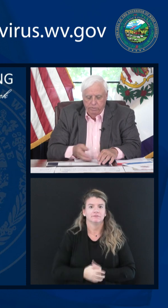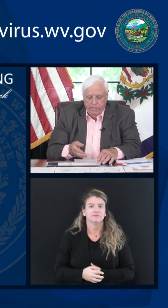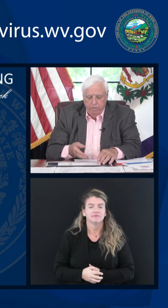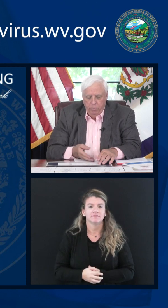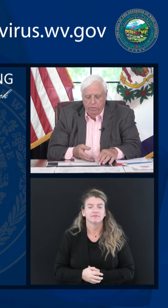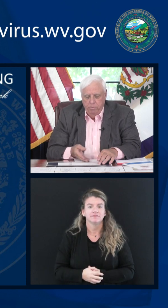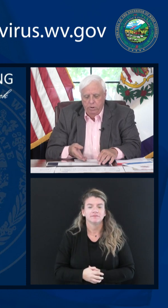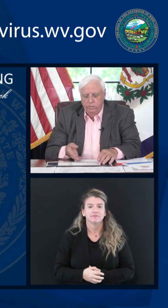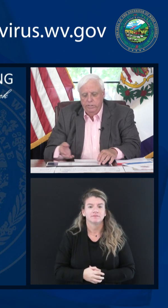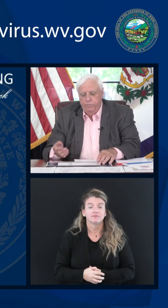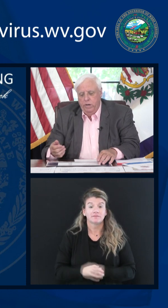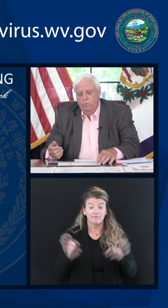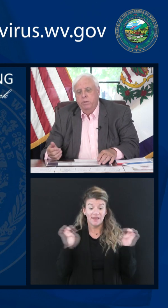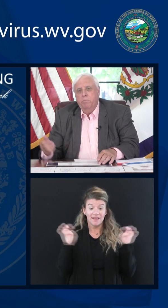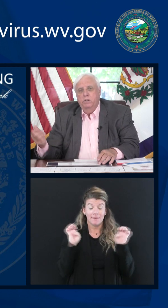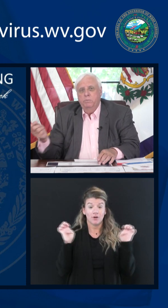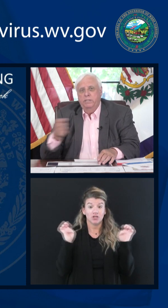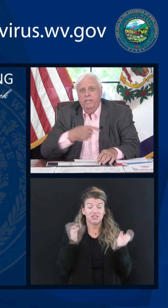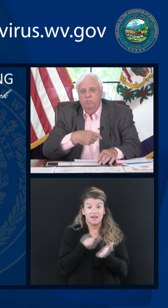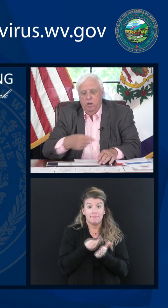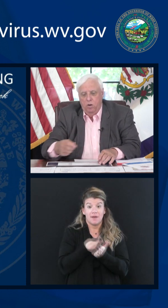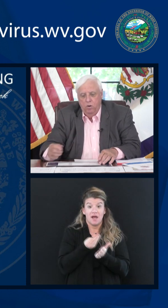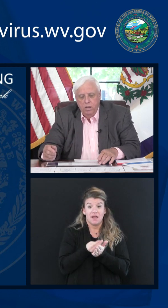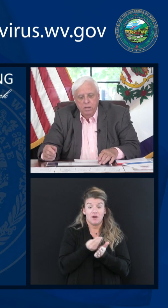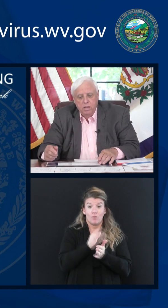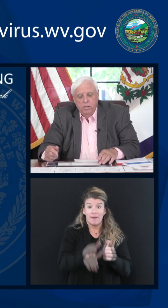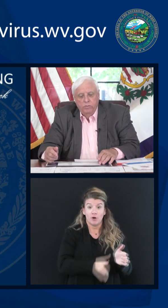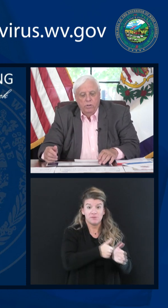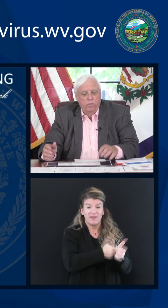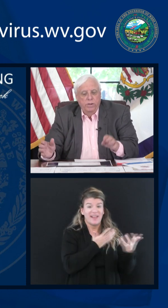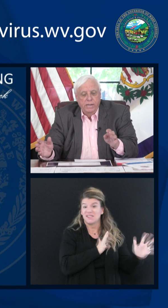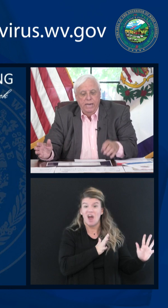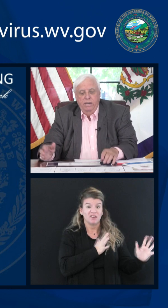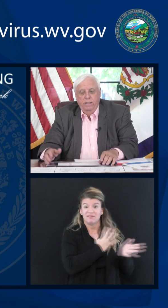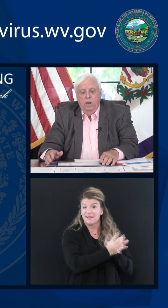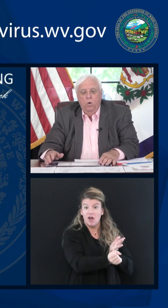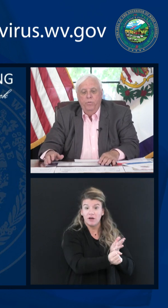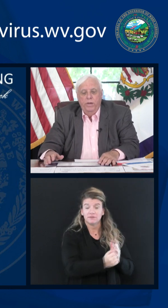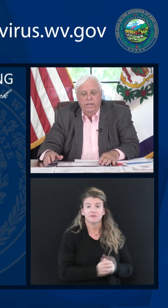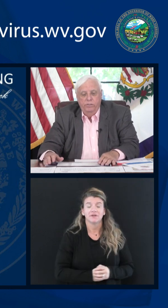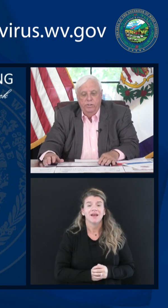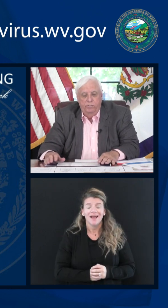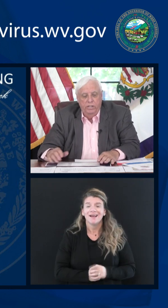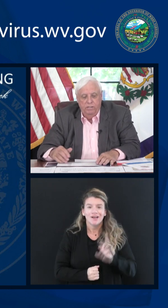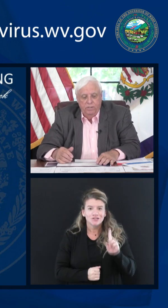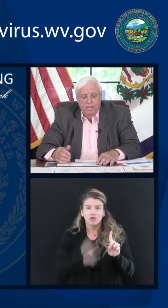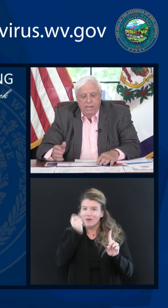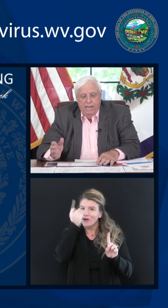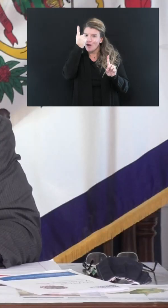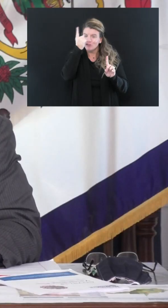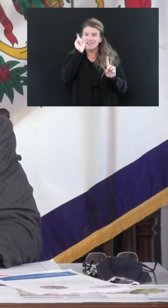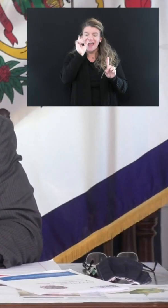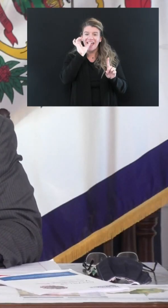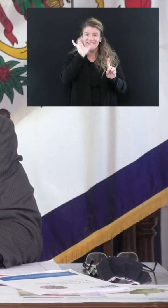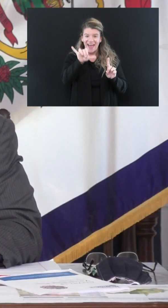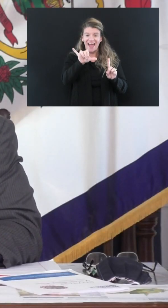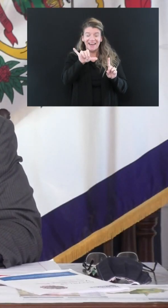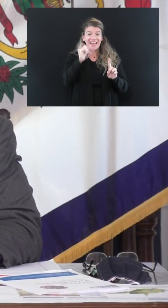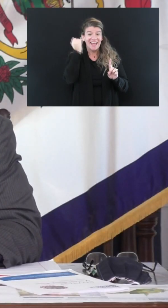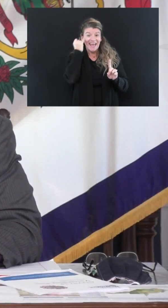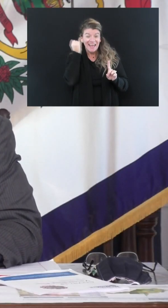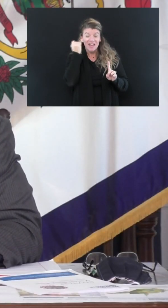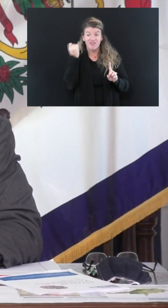From the standpoint of the emergency fund reimbursement, that's gone. So the net of the whole thing is just this. And if